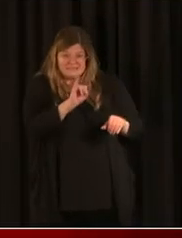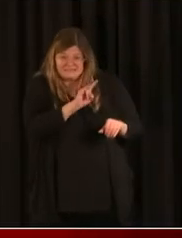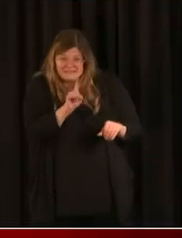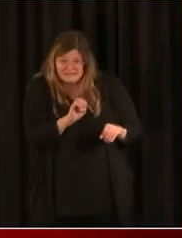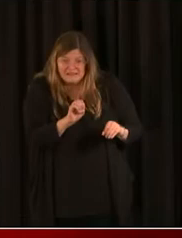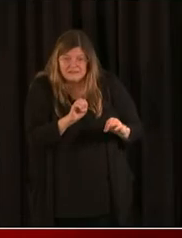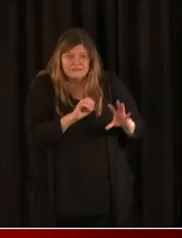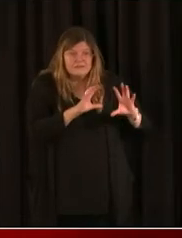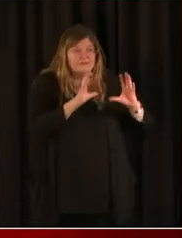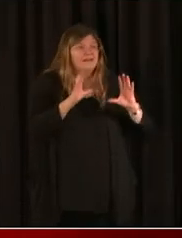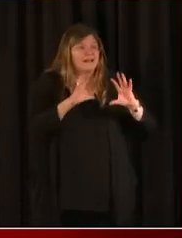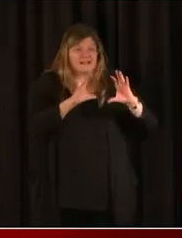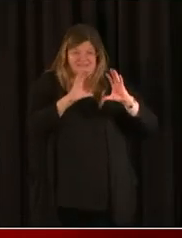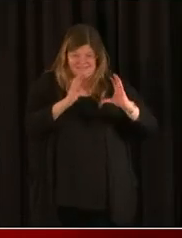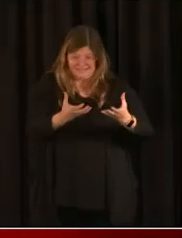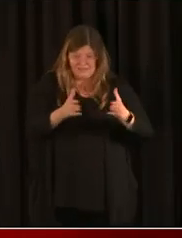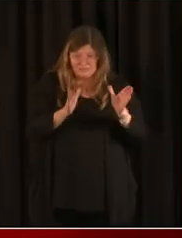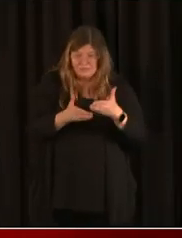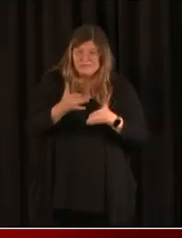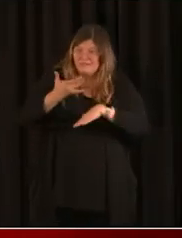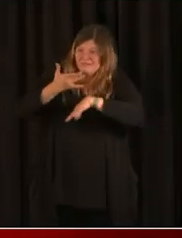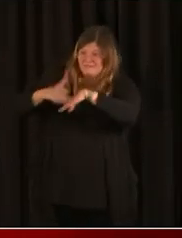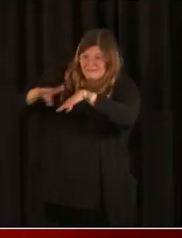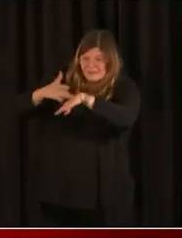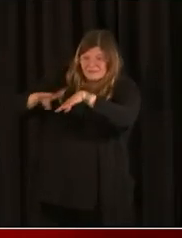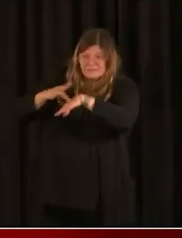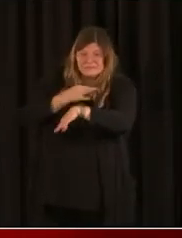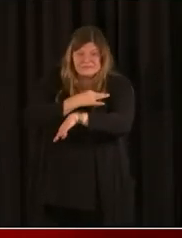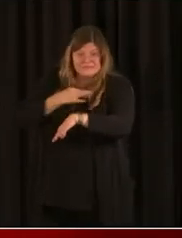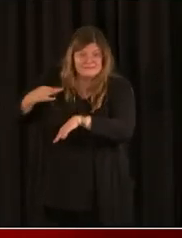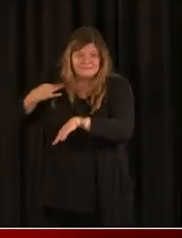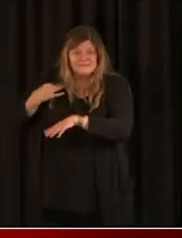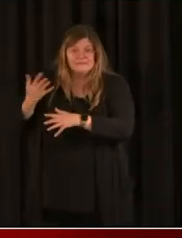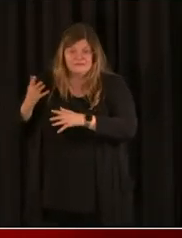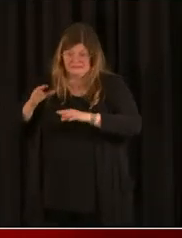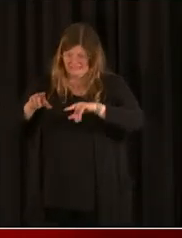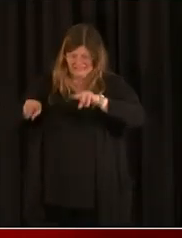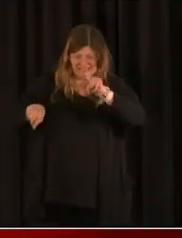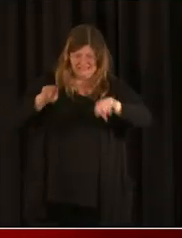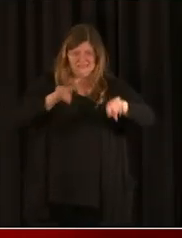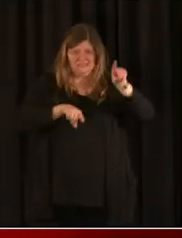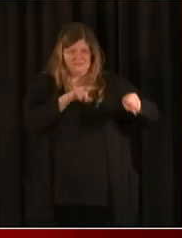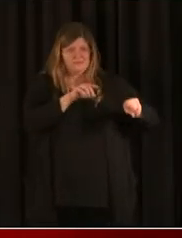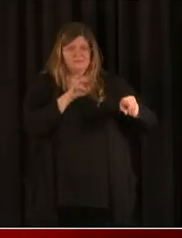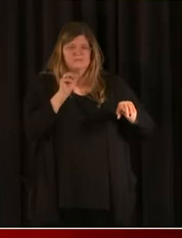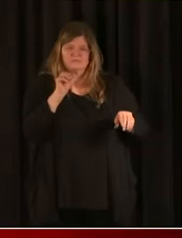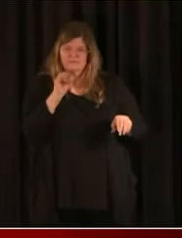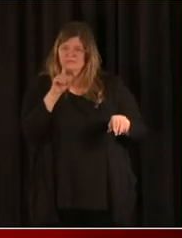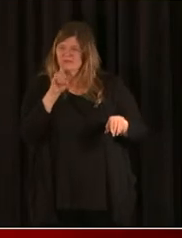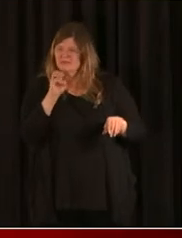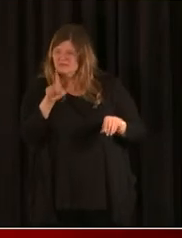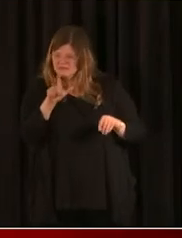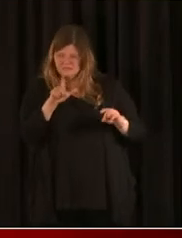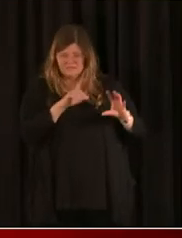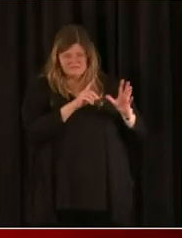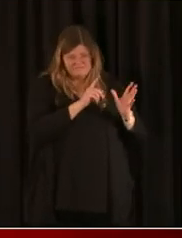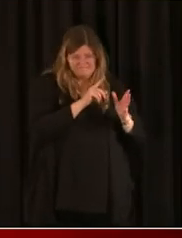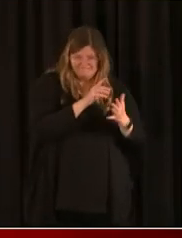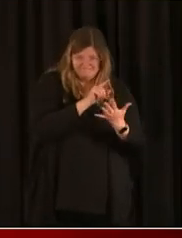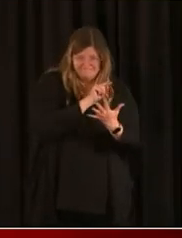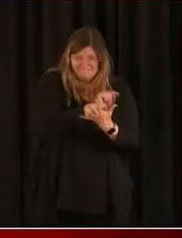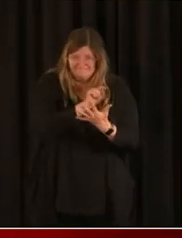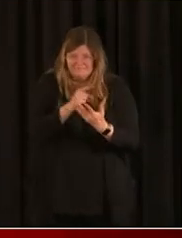classroom size, staff availability, et cetera. And so the teams were given various models as starting points,